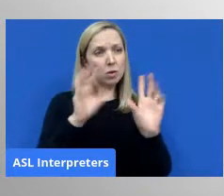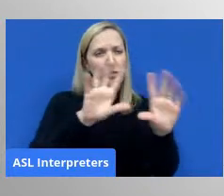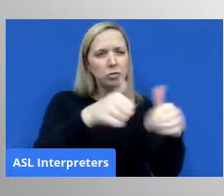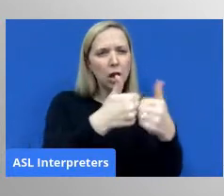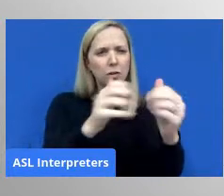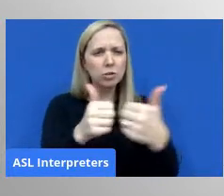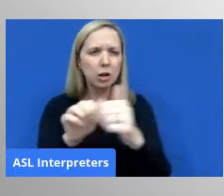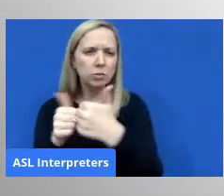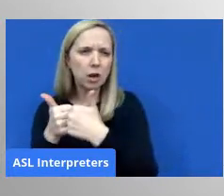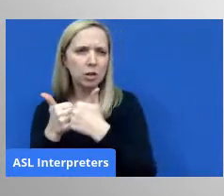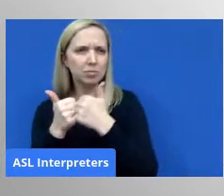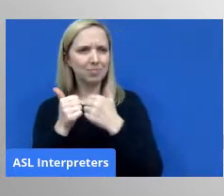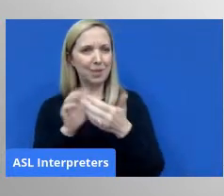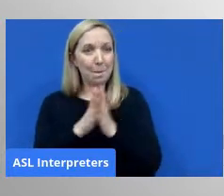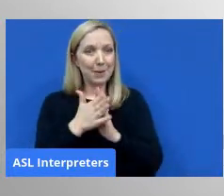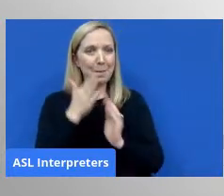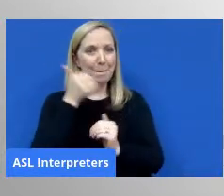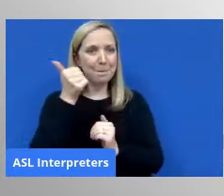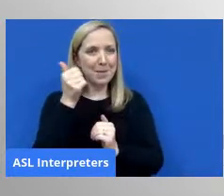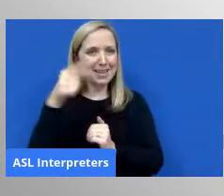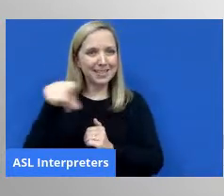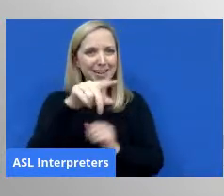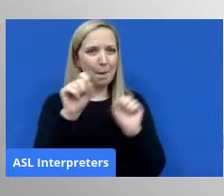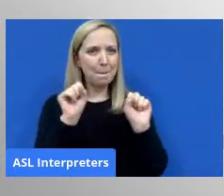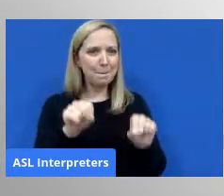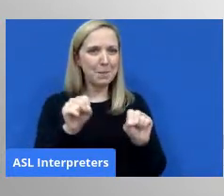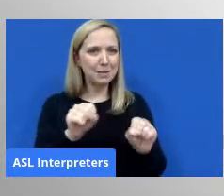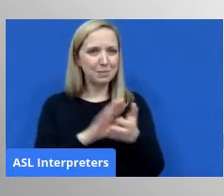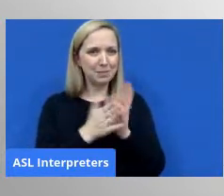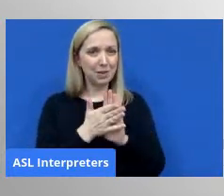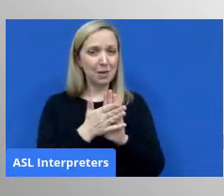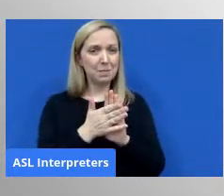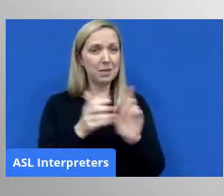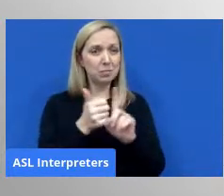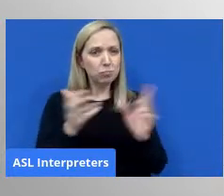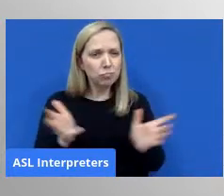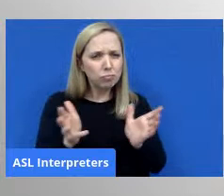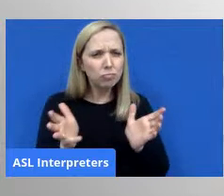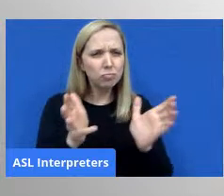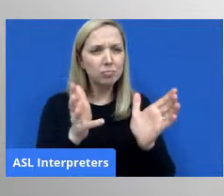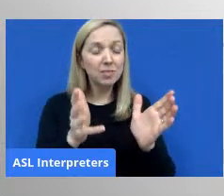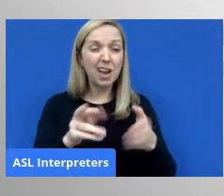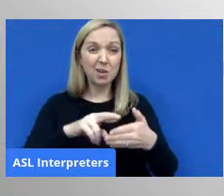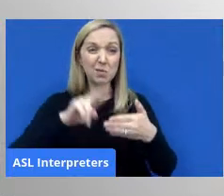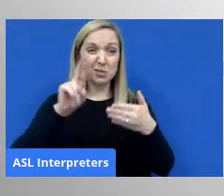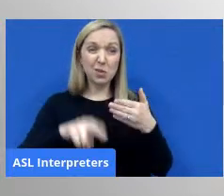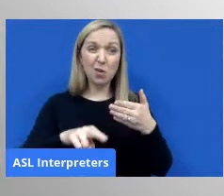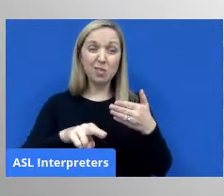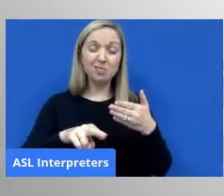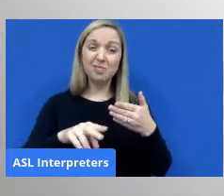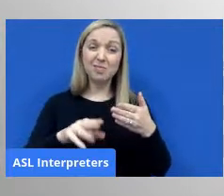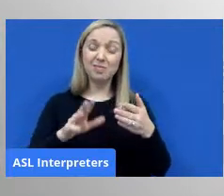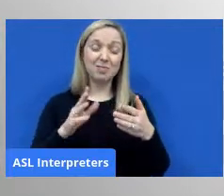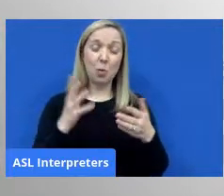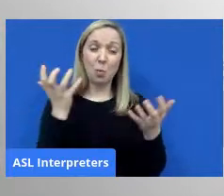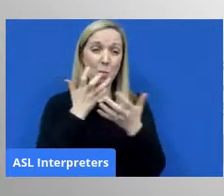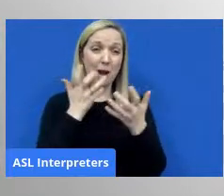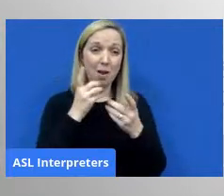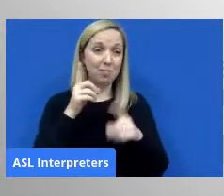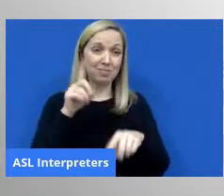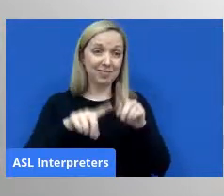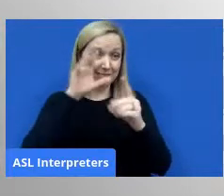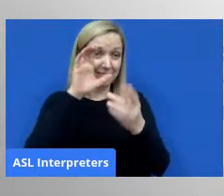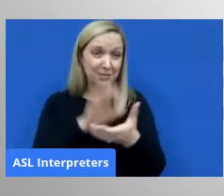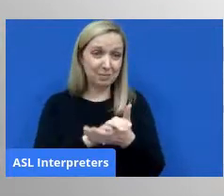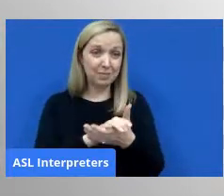they can be. He pours his heart and soul into his students, and the result is unbelievable. Mr. Brownlee is a true team player and leader